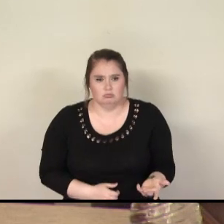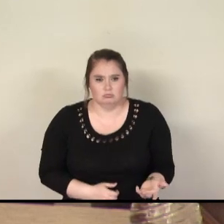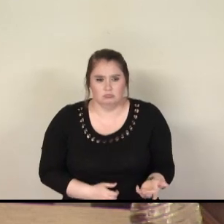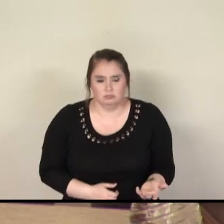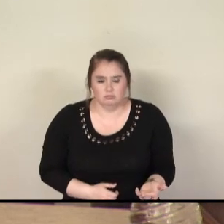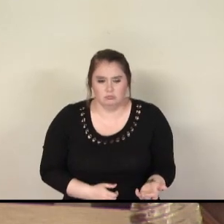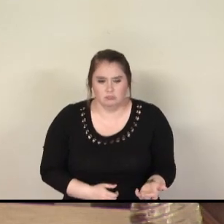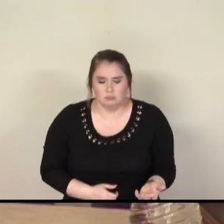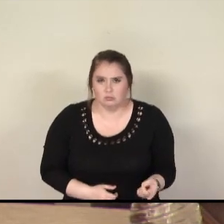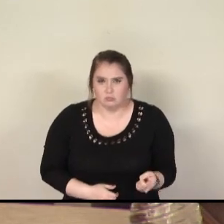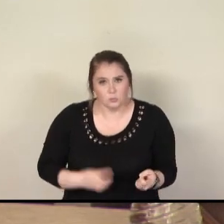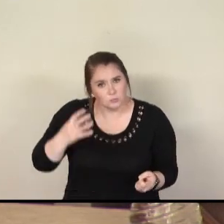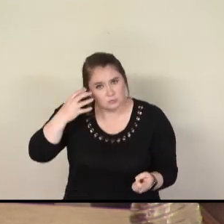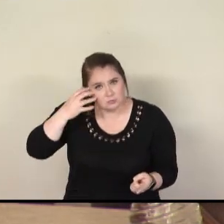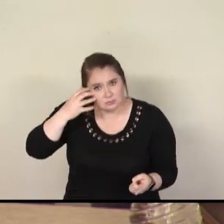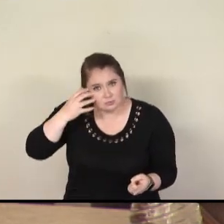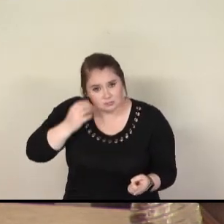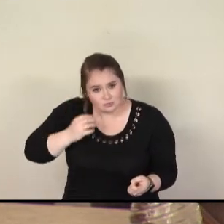in